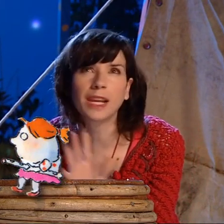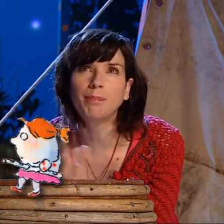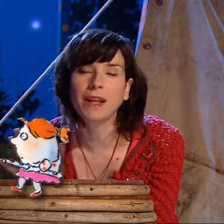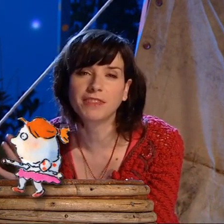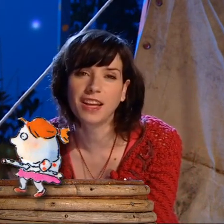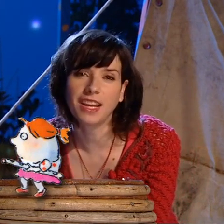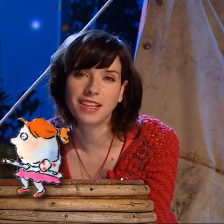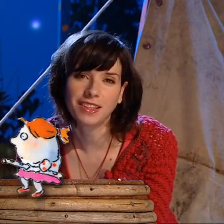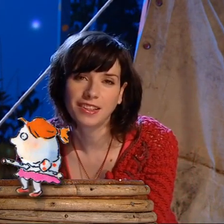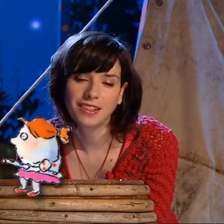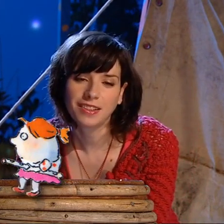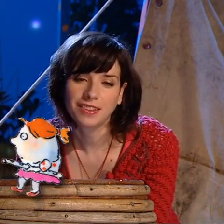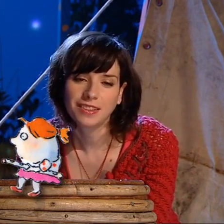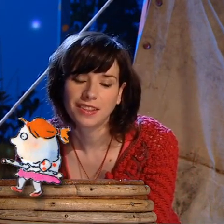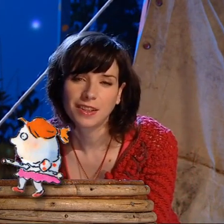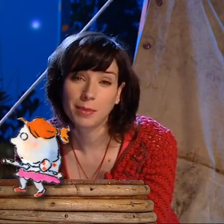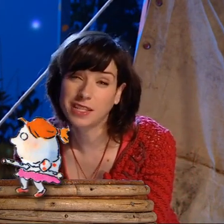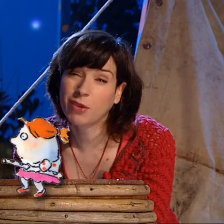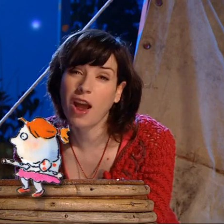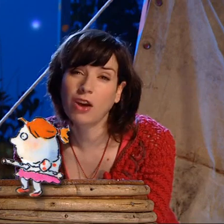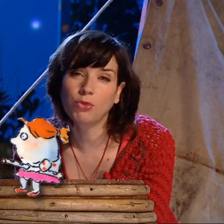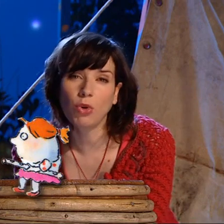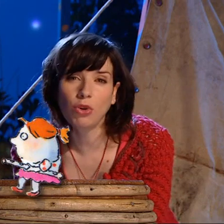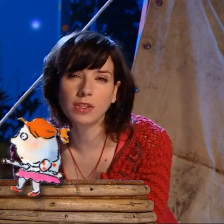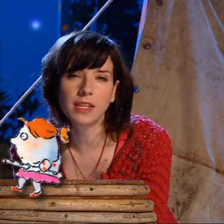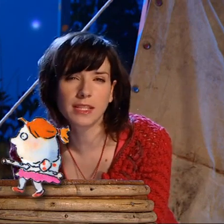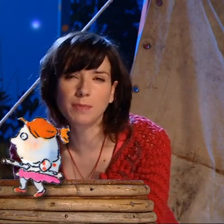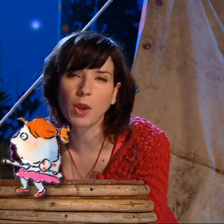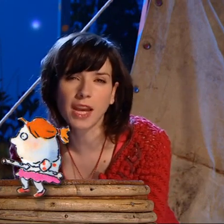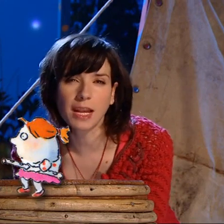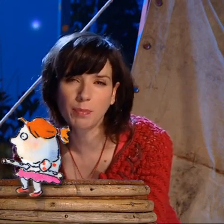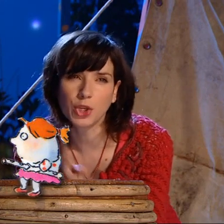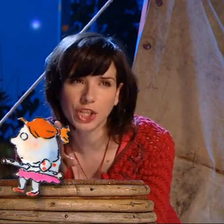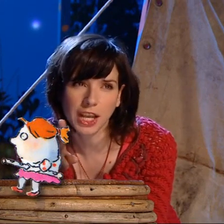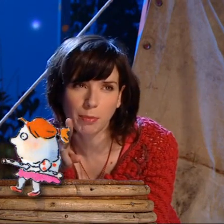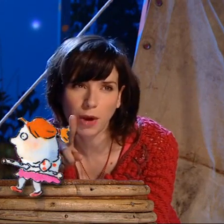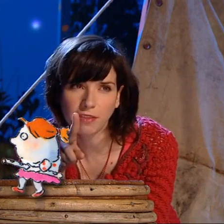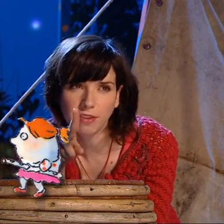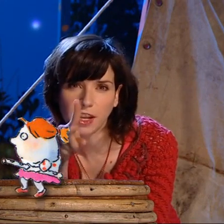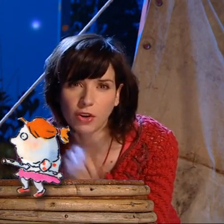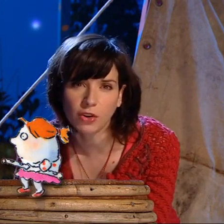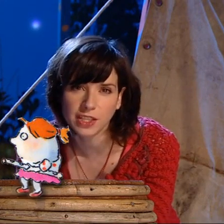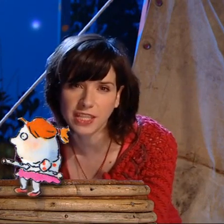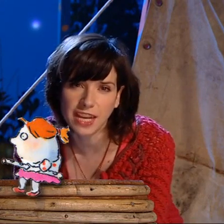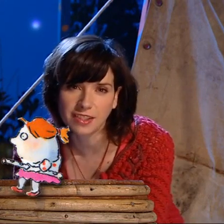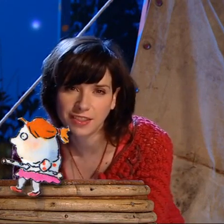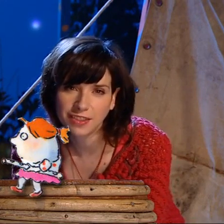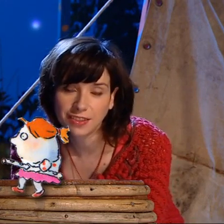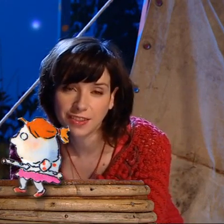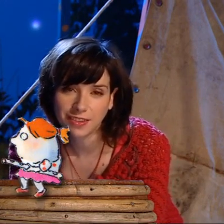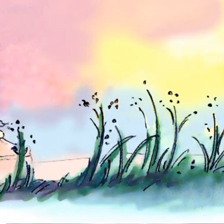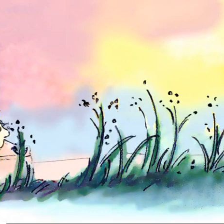transformed like a butterfly. But as the crowd roared and the spotlight pushed like a bright finger across the